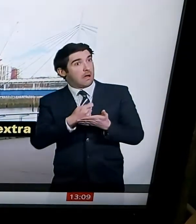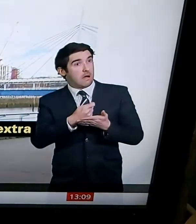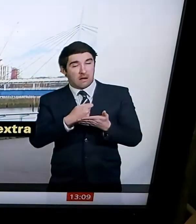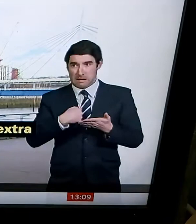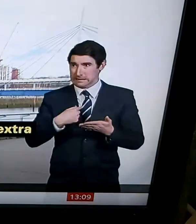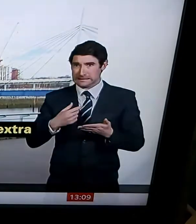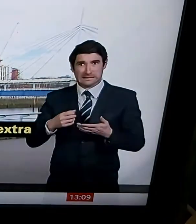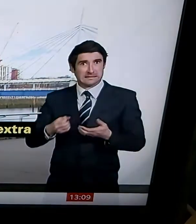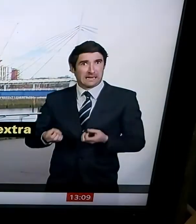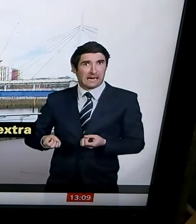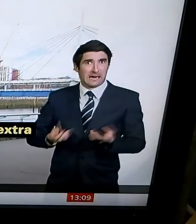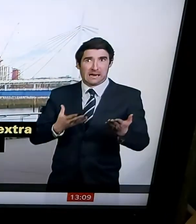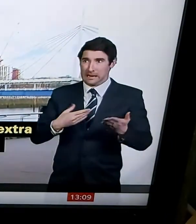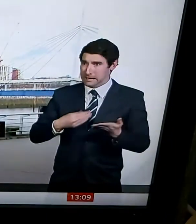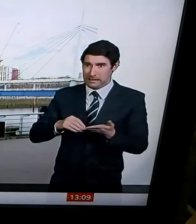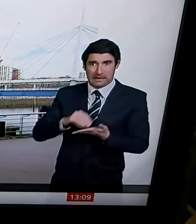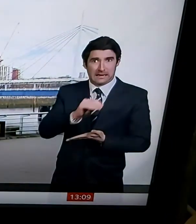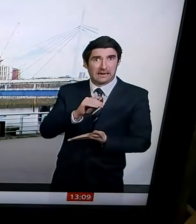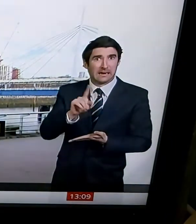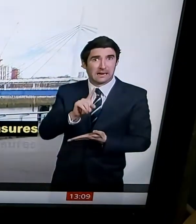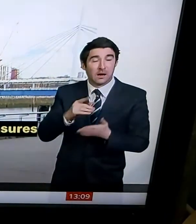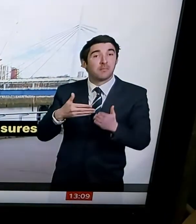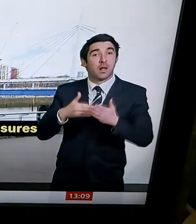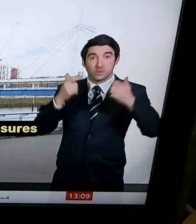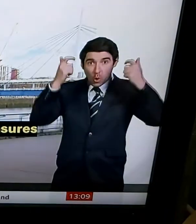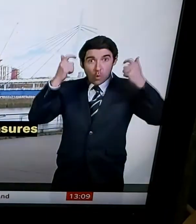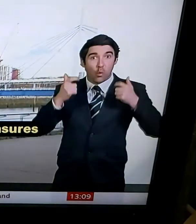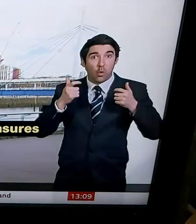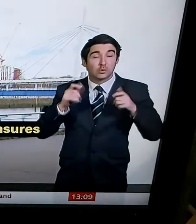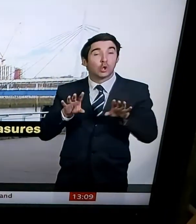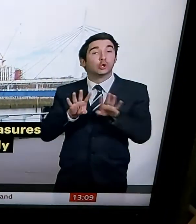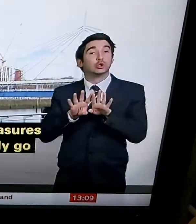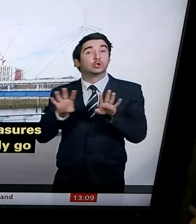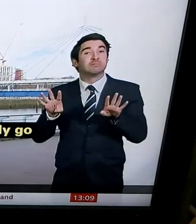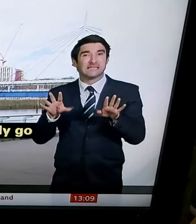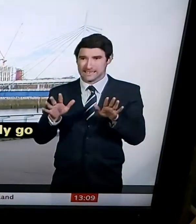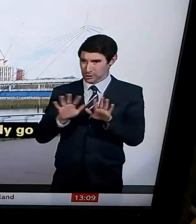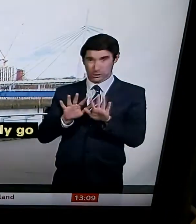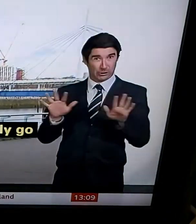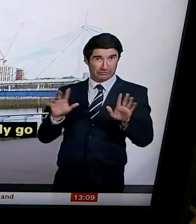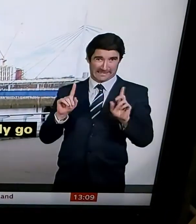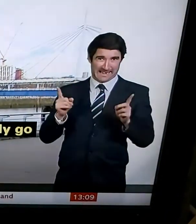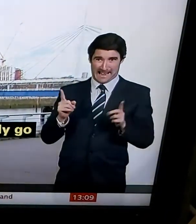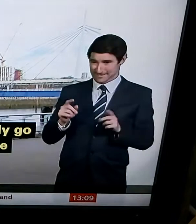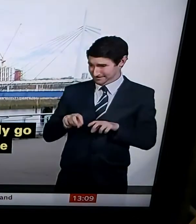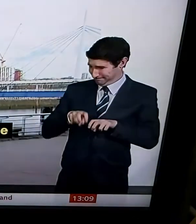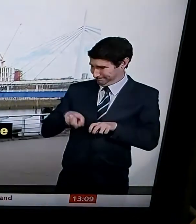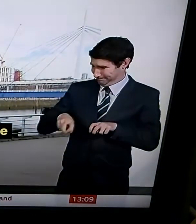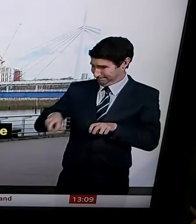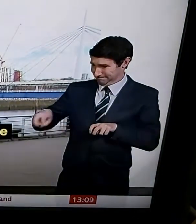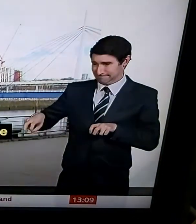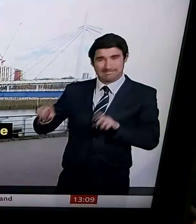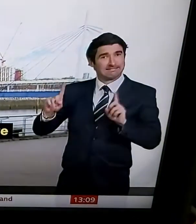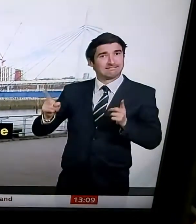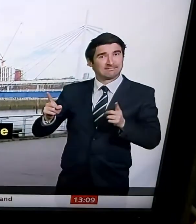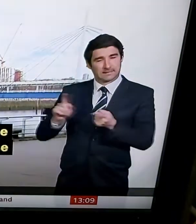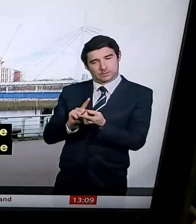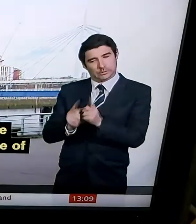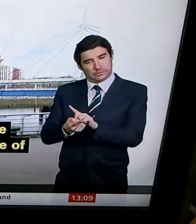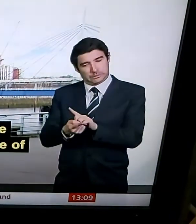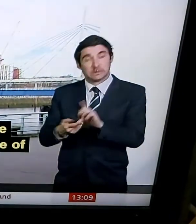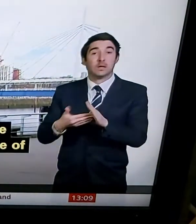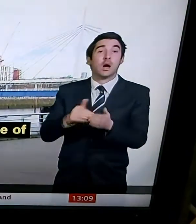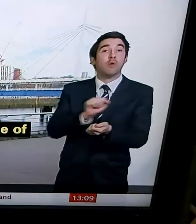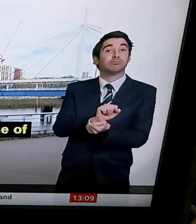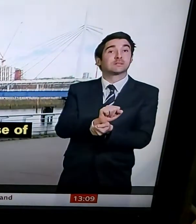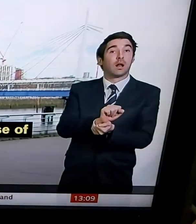special measures for those that would normally go before a jury. It'll also have provision for the early release of prisoners, but those, says Nicola Sturgeon, are powers